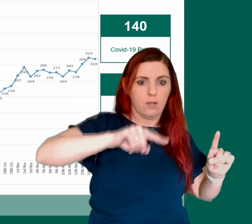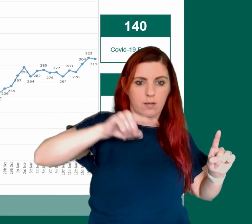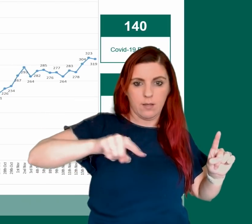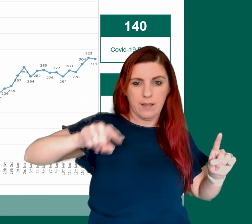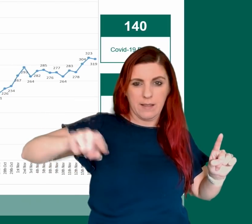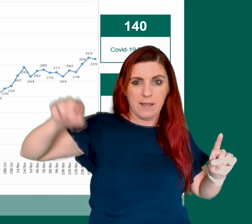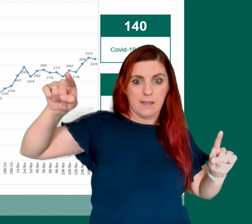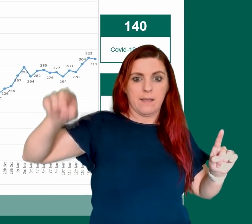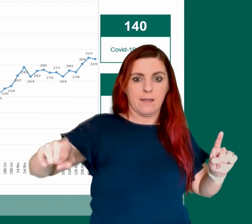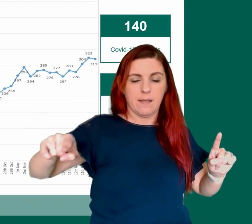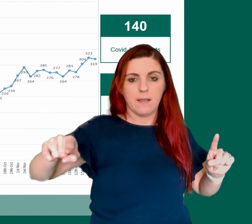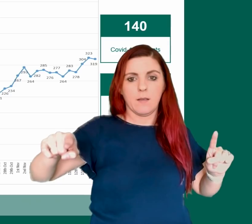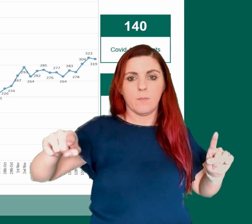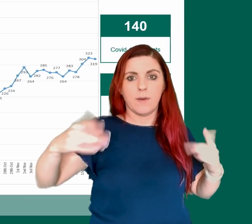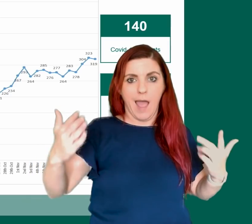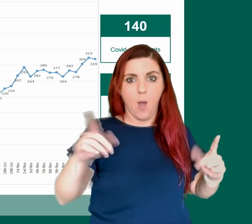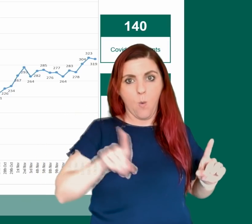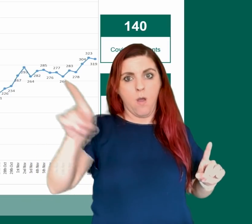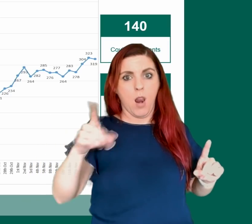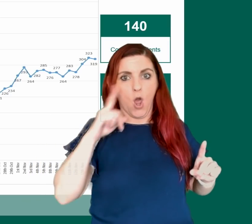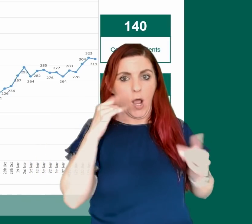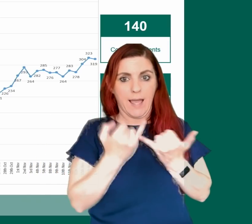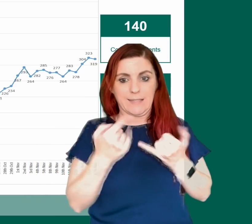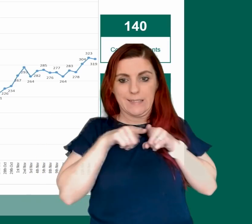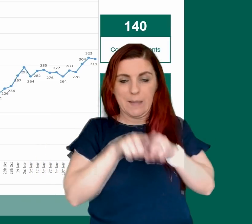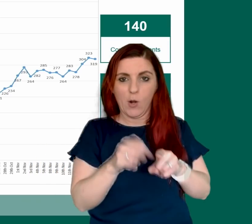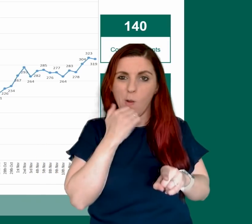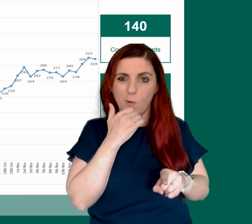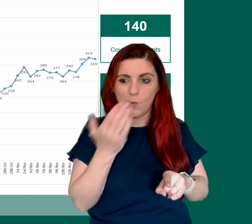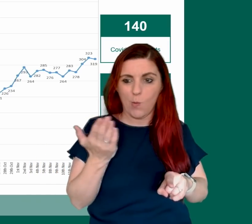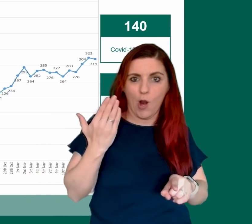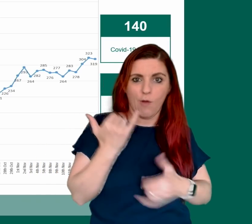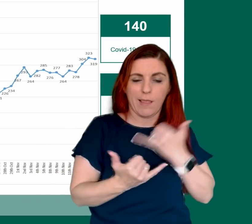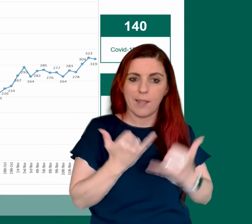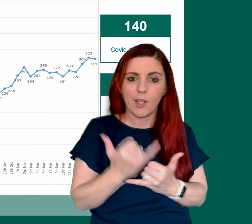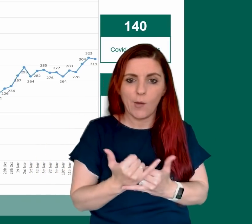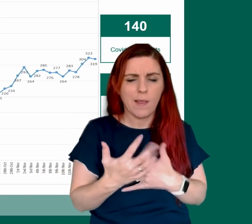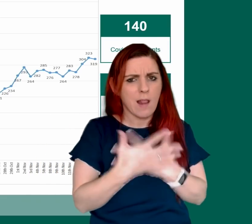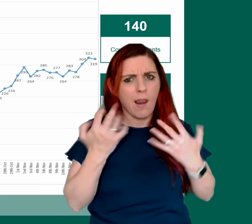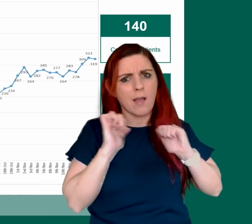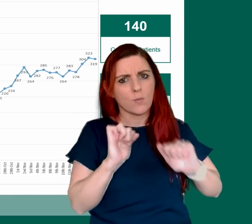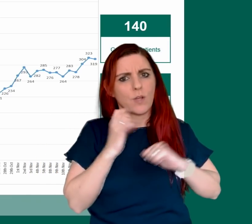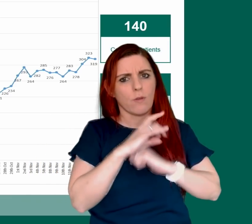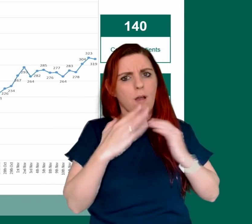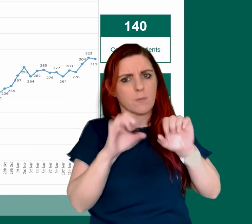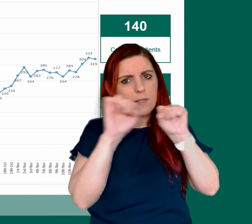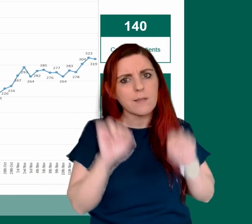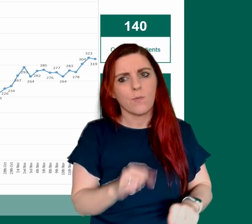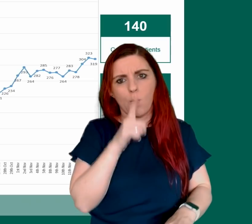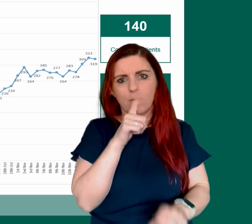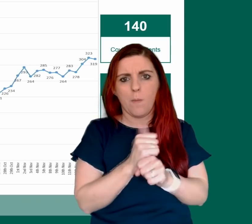high numbers, but unfortunately it's heading back up in that direction. Again, that puts significant pressure on our hospitals in terms of the level of